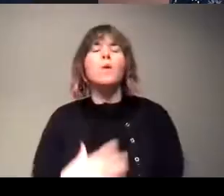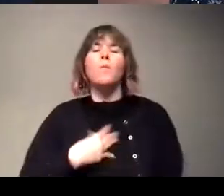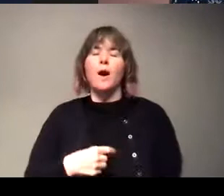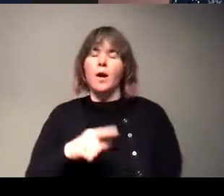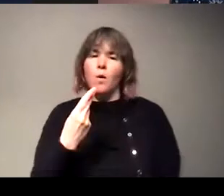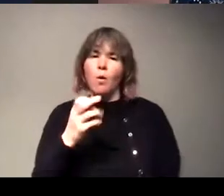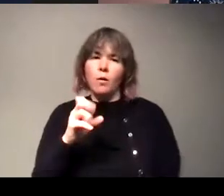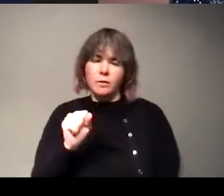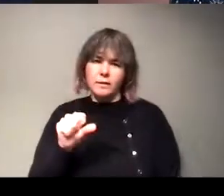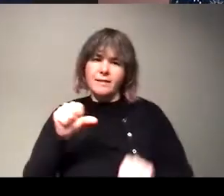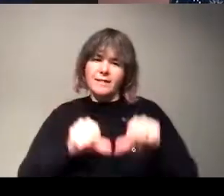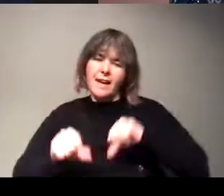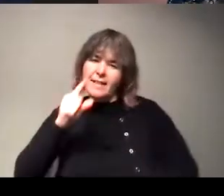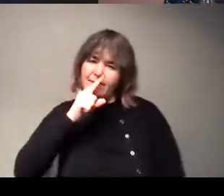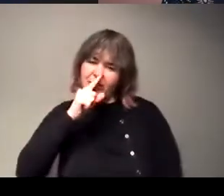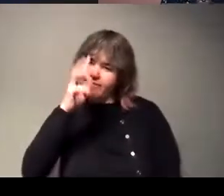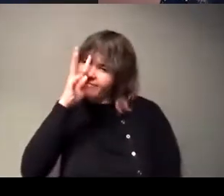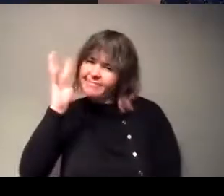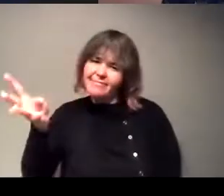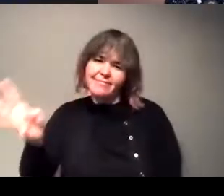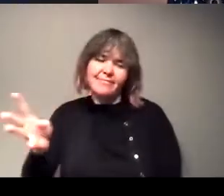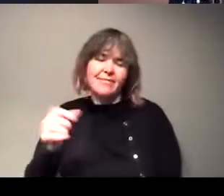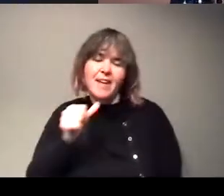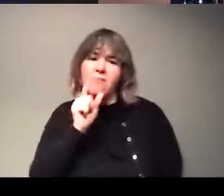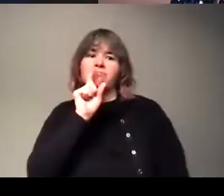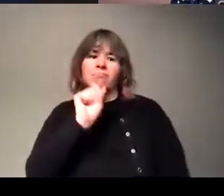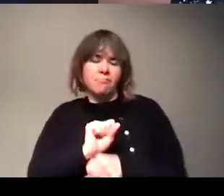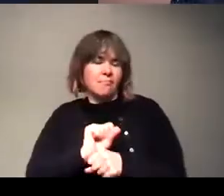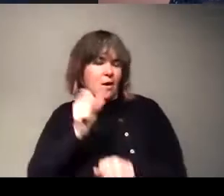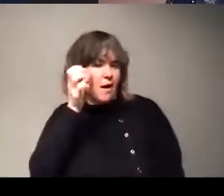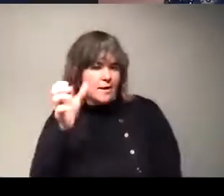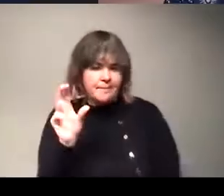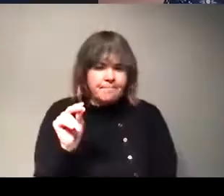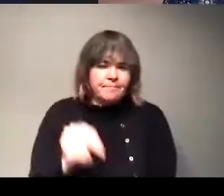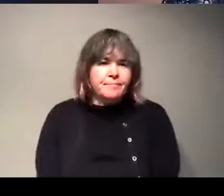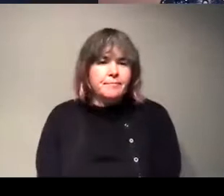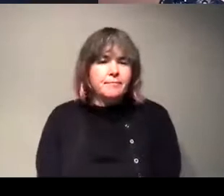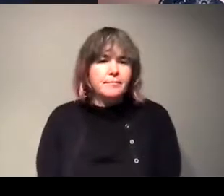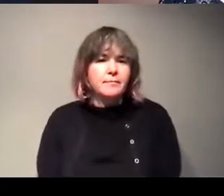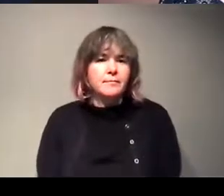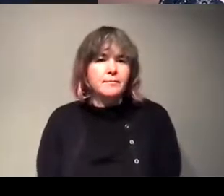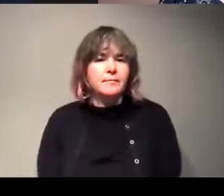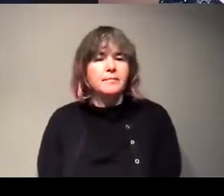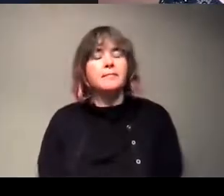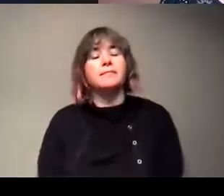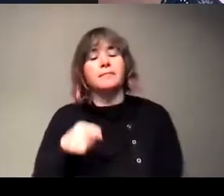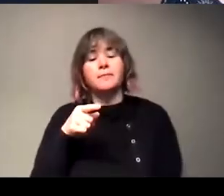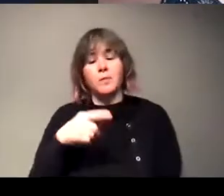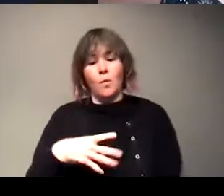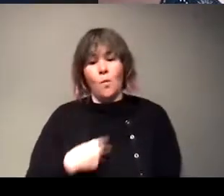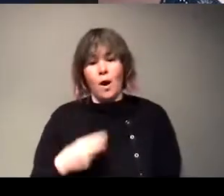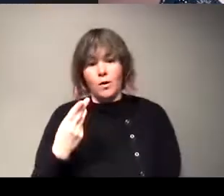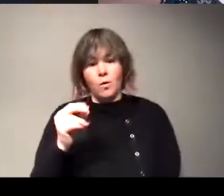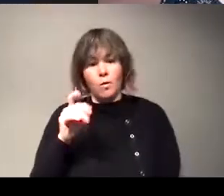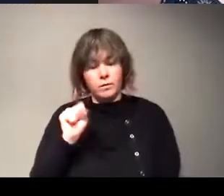a science fiction concept. They're not like a physical concept. But these are something